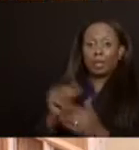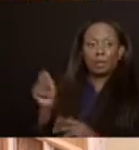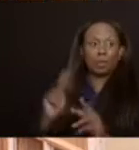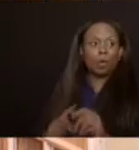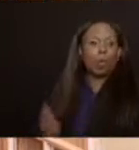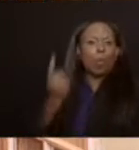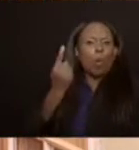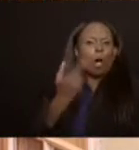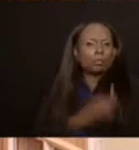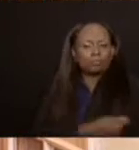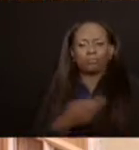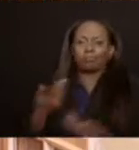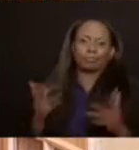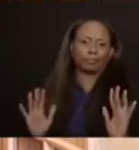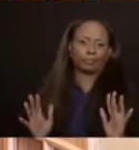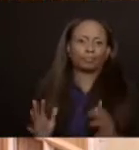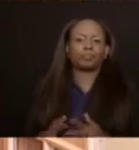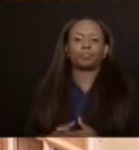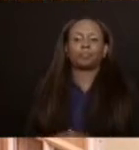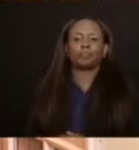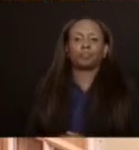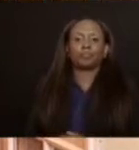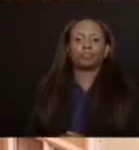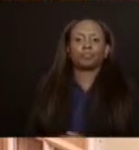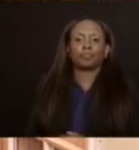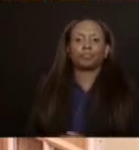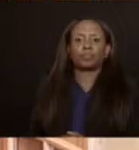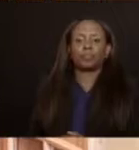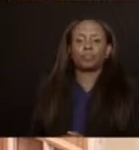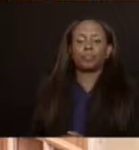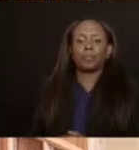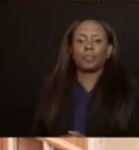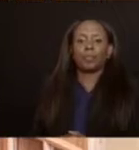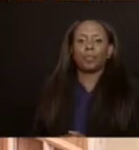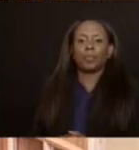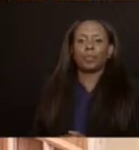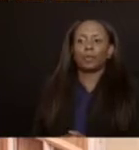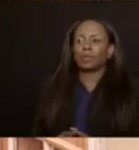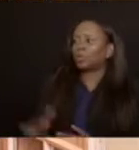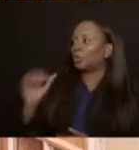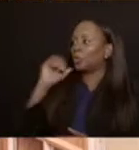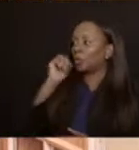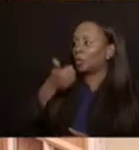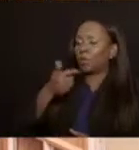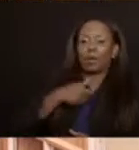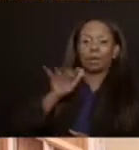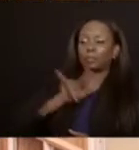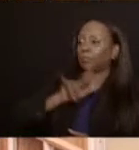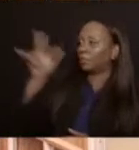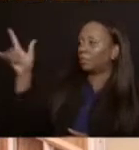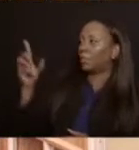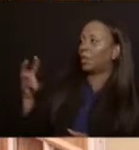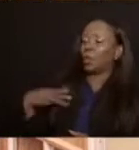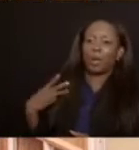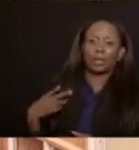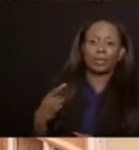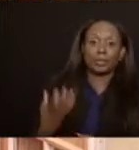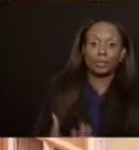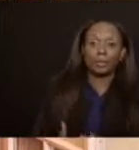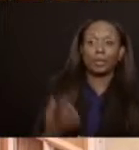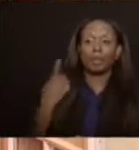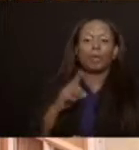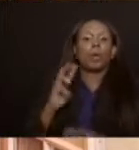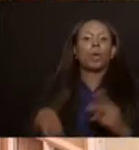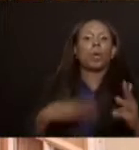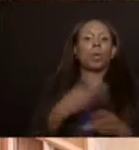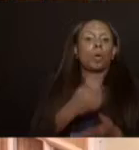be protected. And we're continuing. Tomorrow, as you know, I have to travel to Washington, D.C. to World Bank and IMF